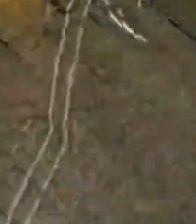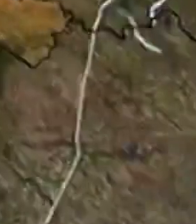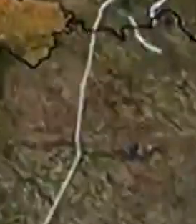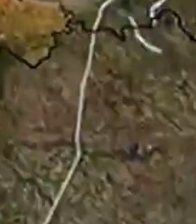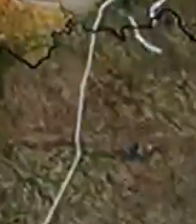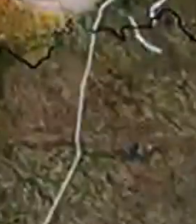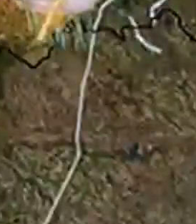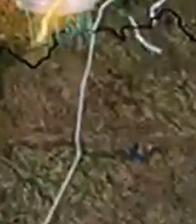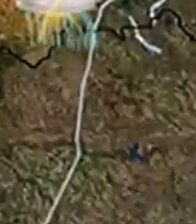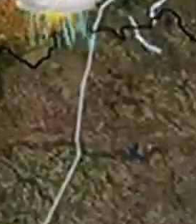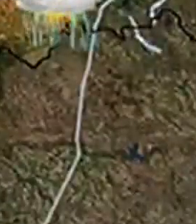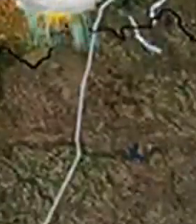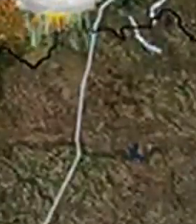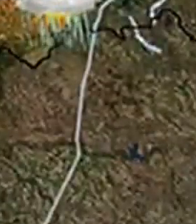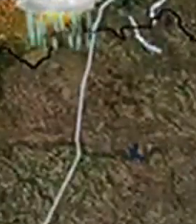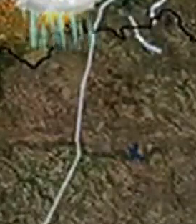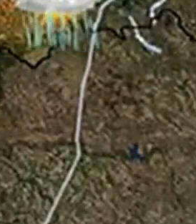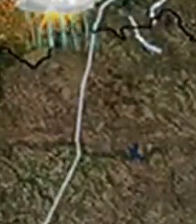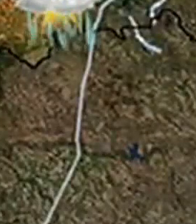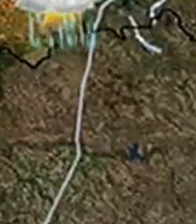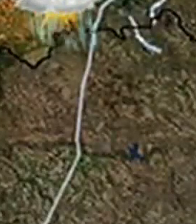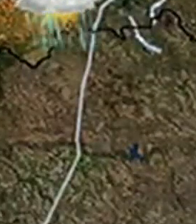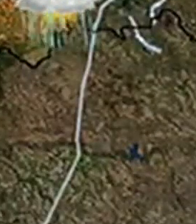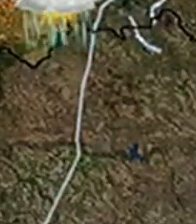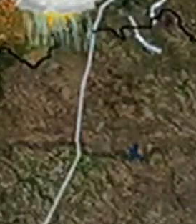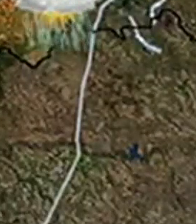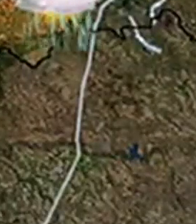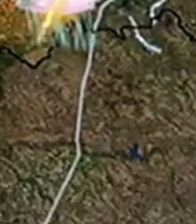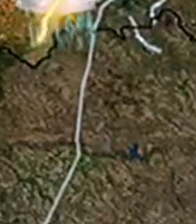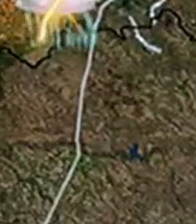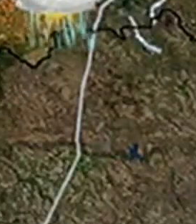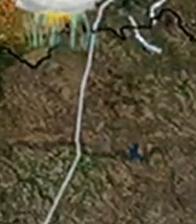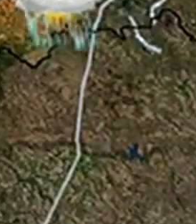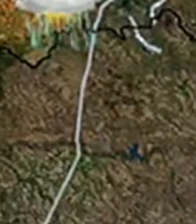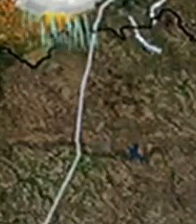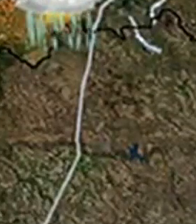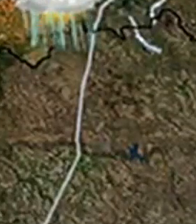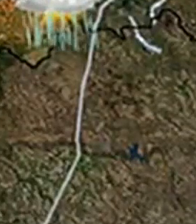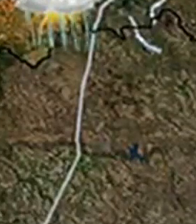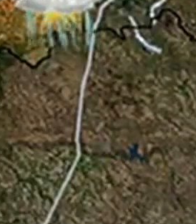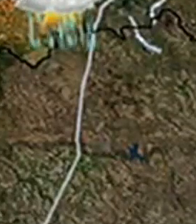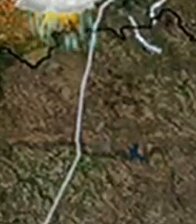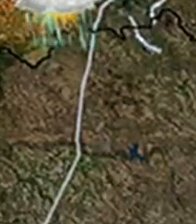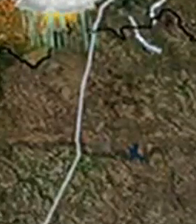moka ge re di kgaritlela ga botsena fela ka Northwest le a fiša ka bo Tosca ka bo Freiburg 32 ka bo